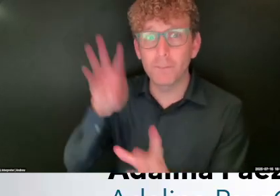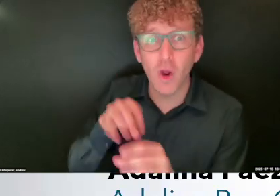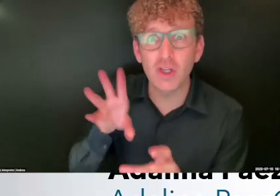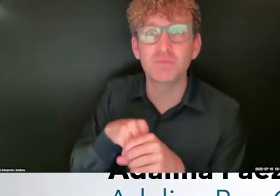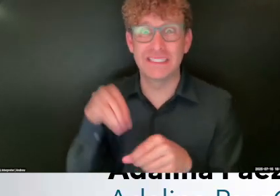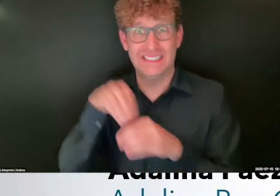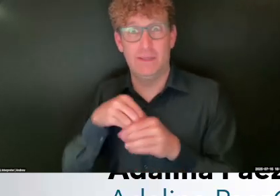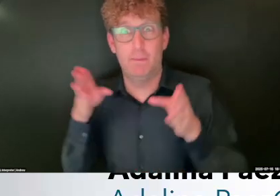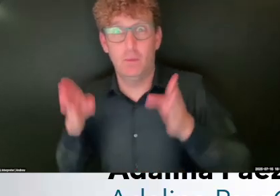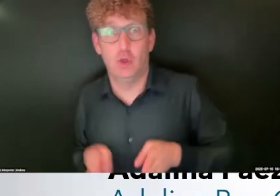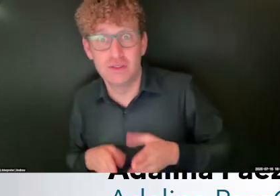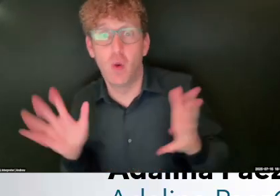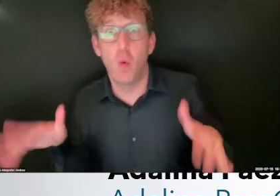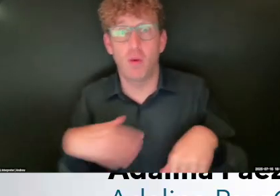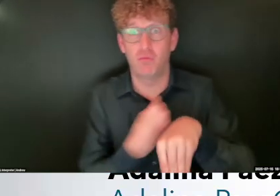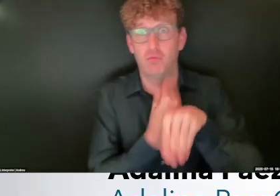virtual listening sessions.